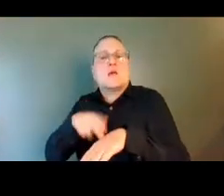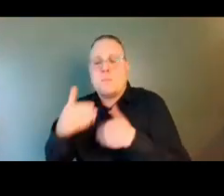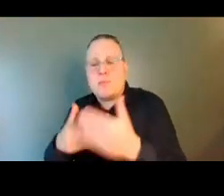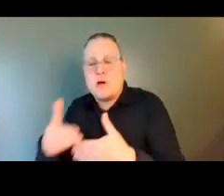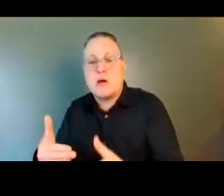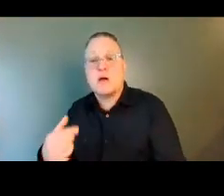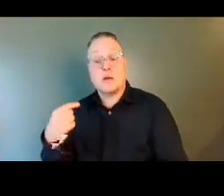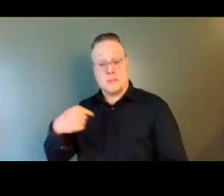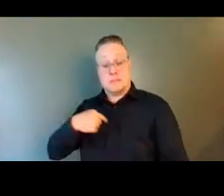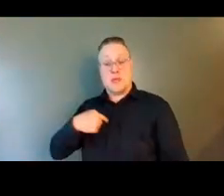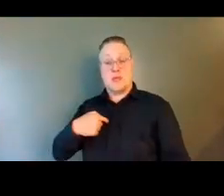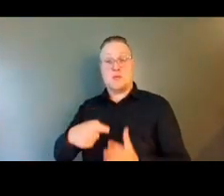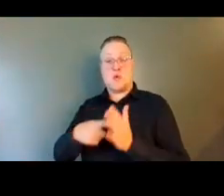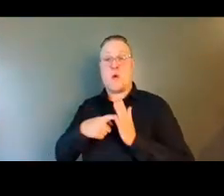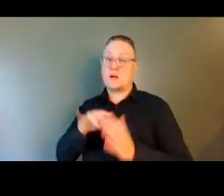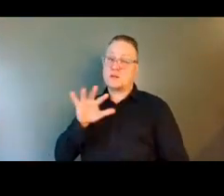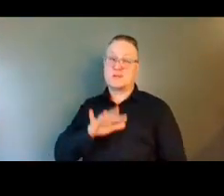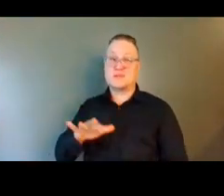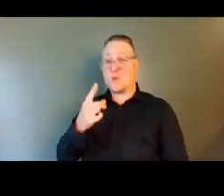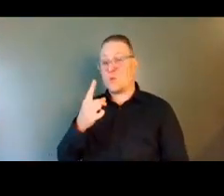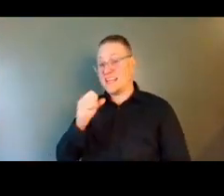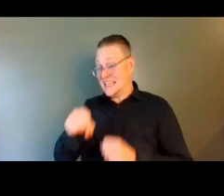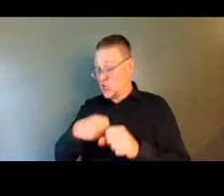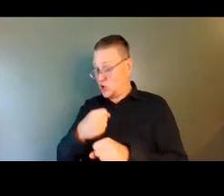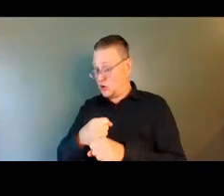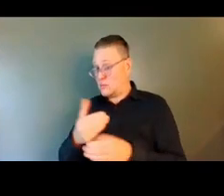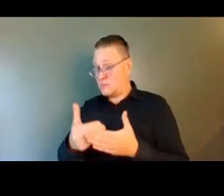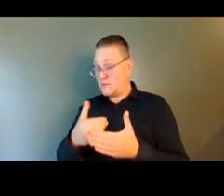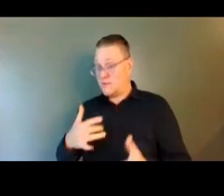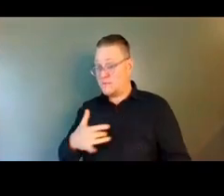almost a year to really get to that point. So,